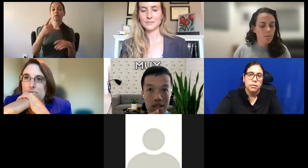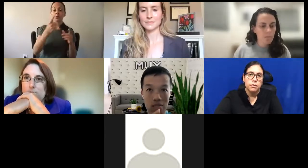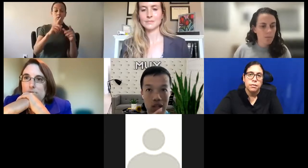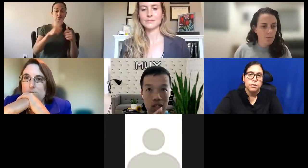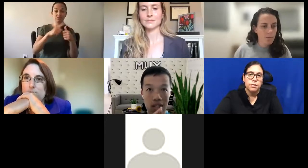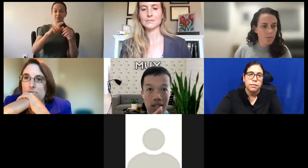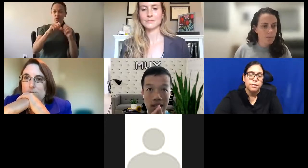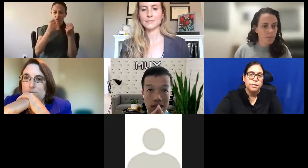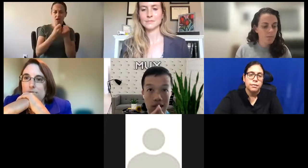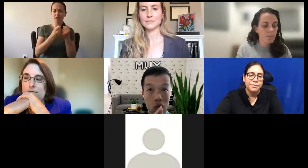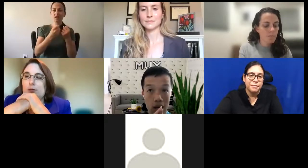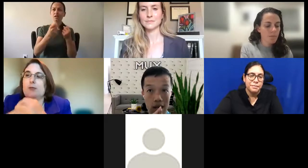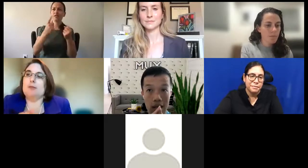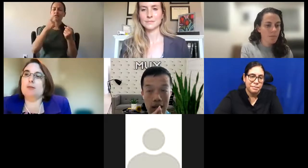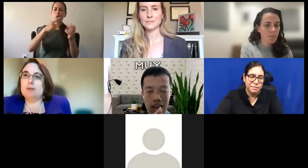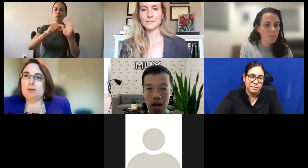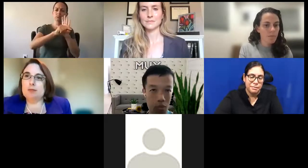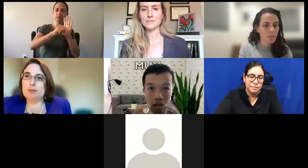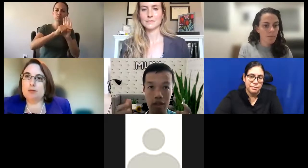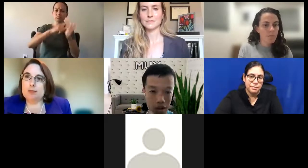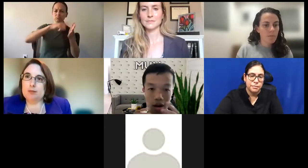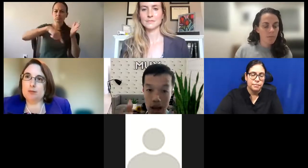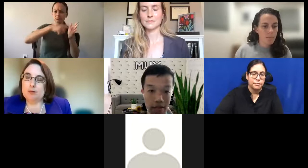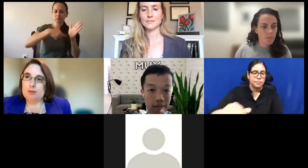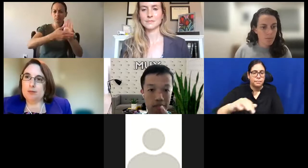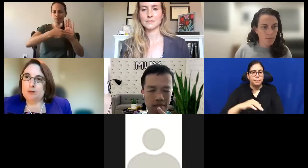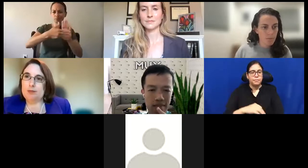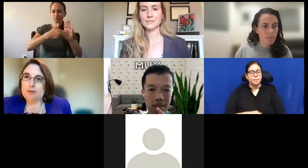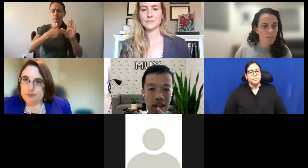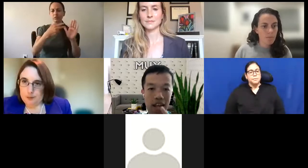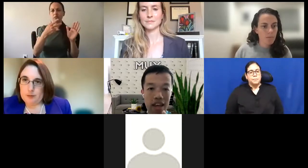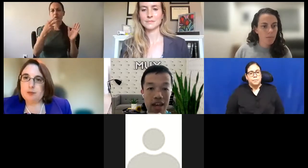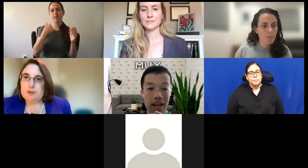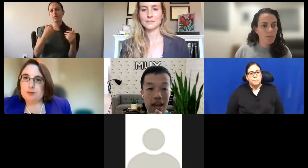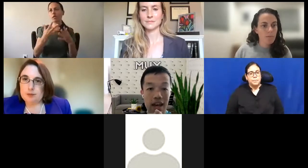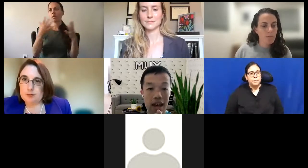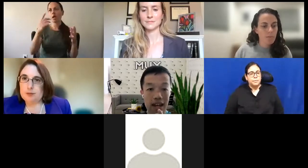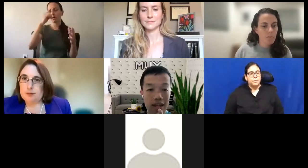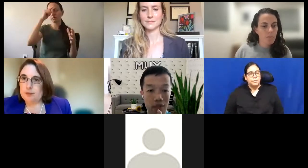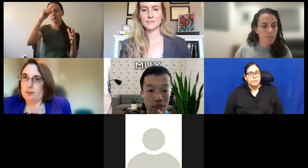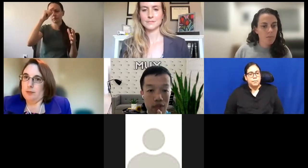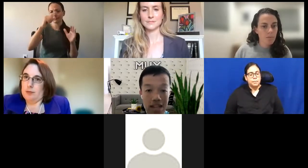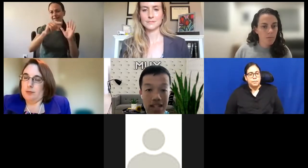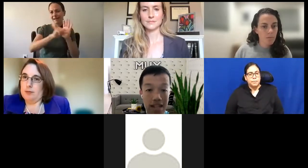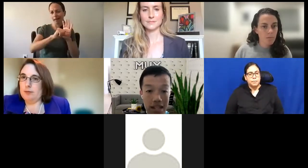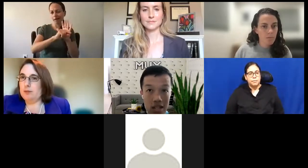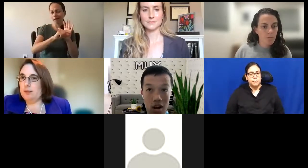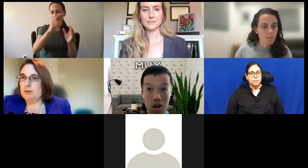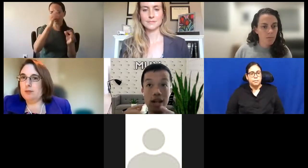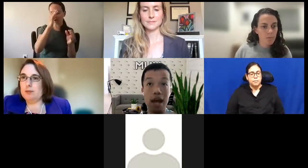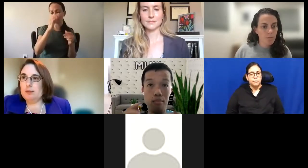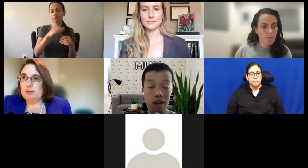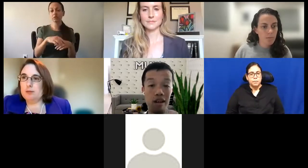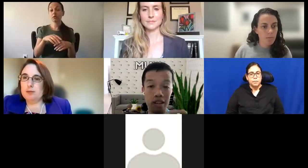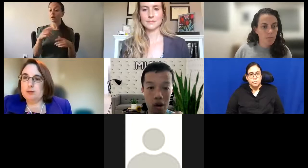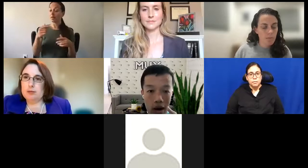of stigmas and prejudices exist currently, and we all know that there are a lot of them. And I think Diversability and events like